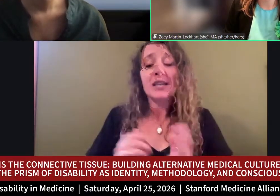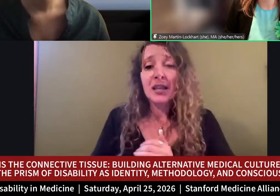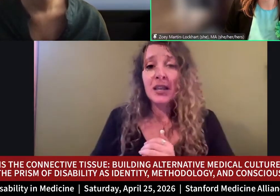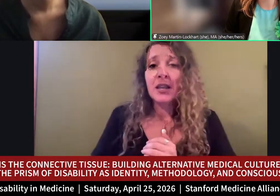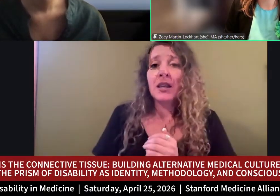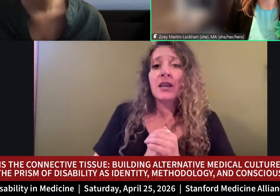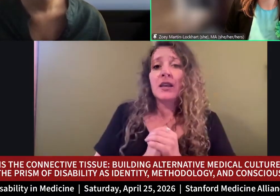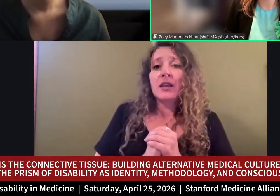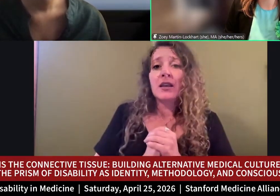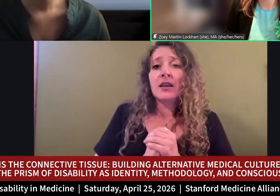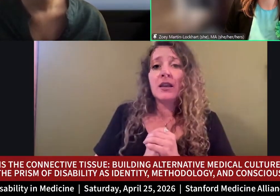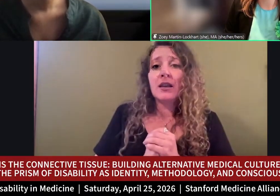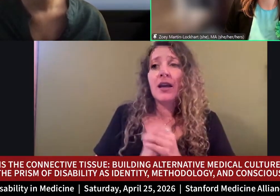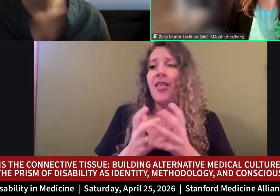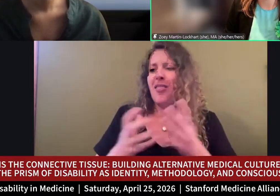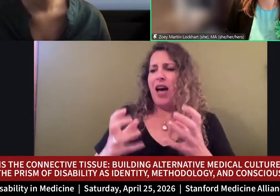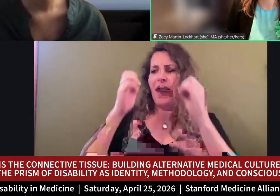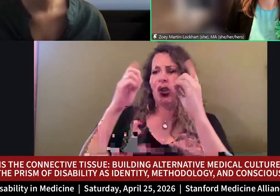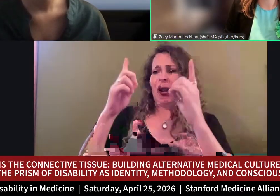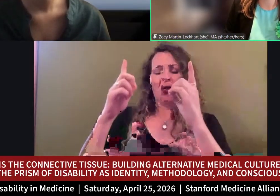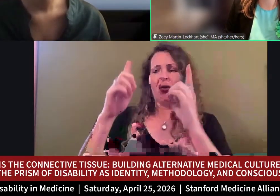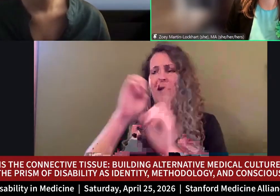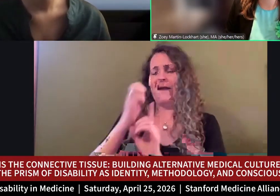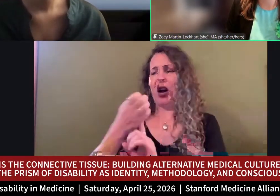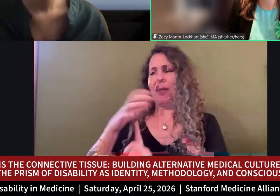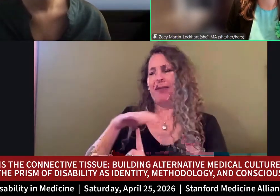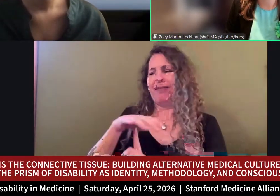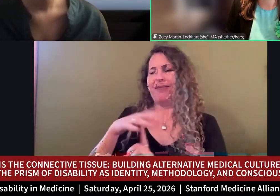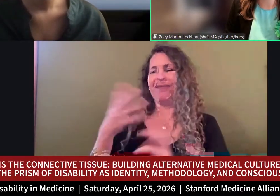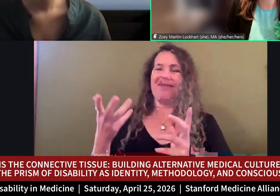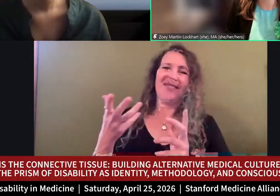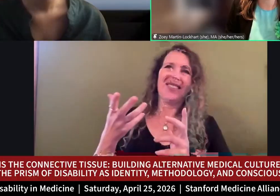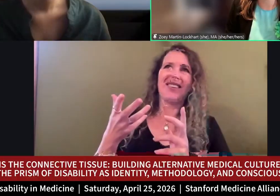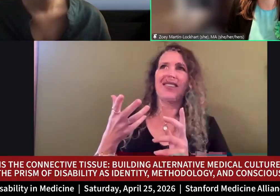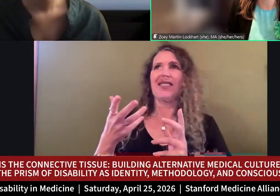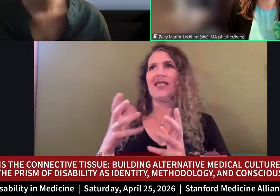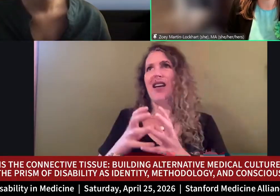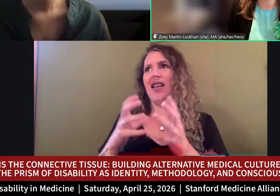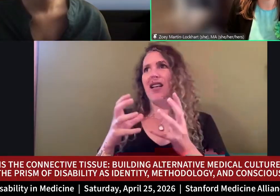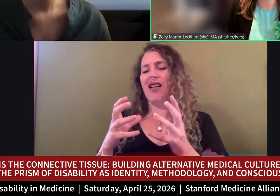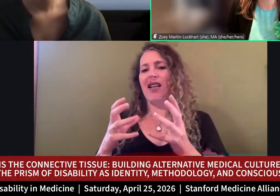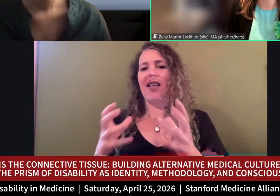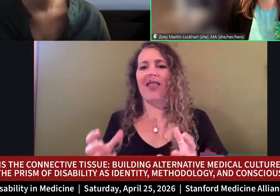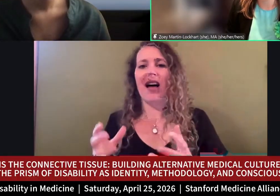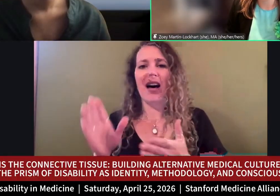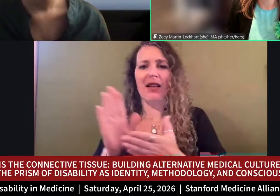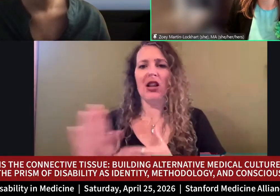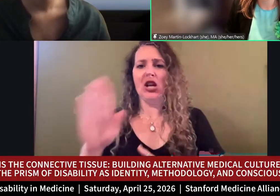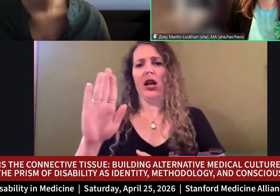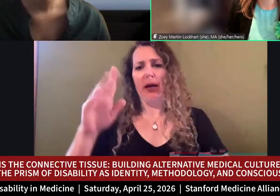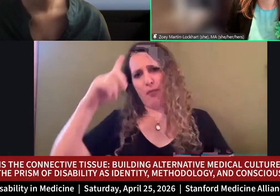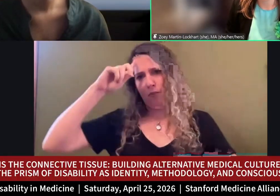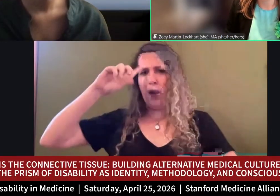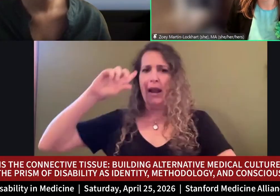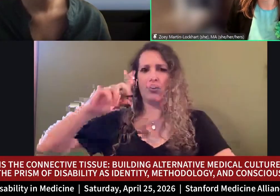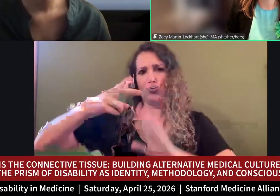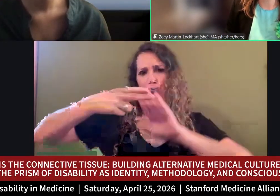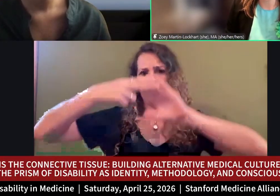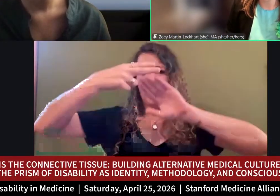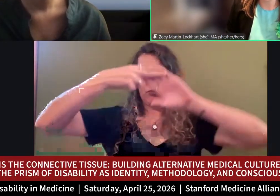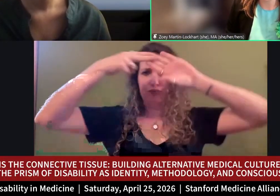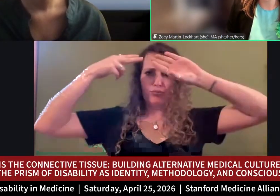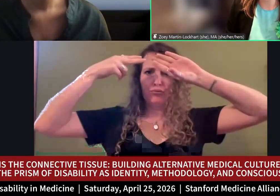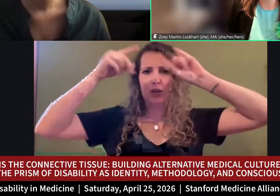lot of academic environments, there's like a lot of collective brainstorming and collegiality, and